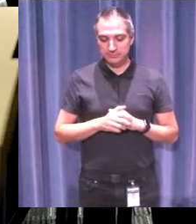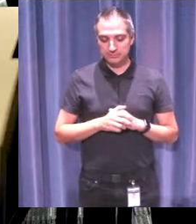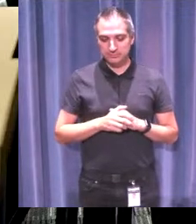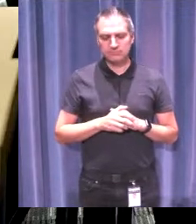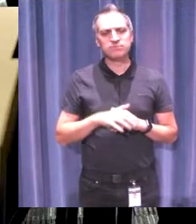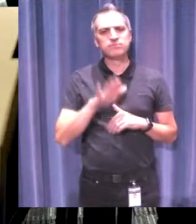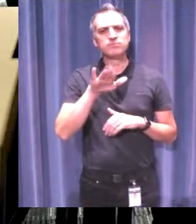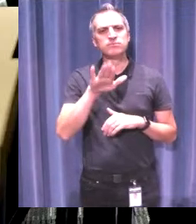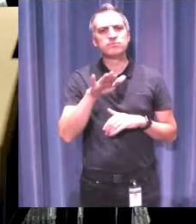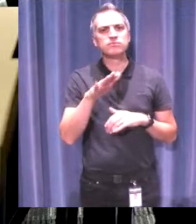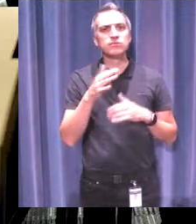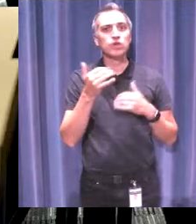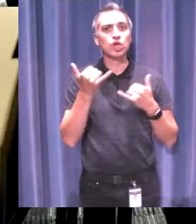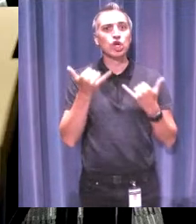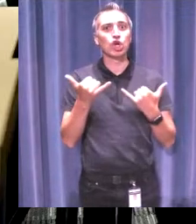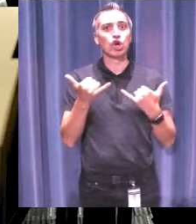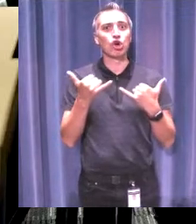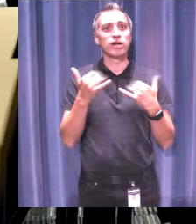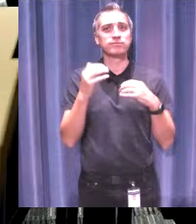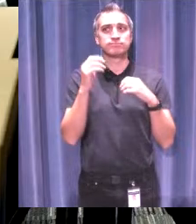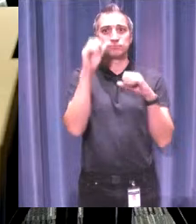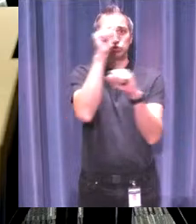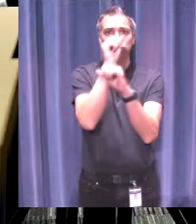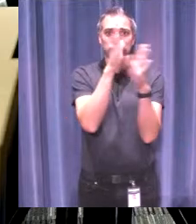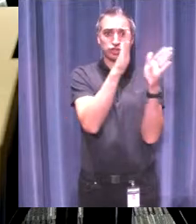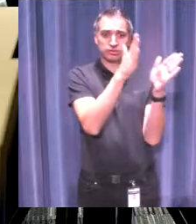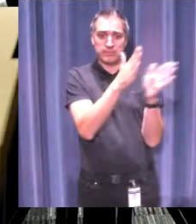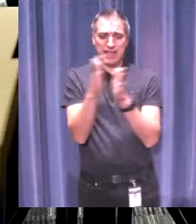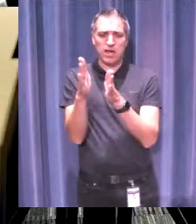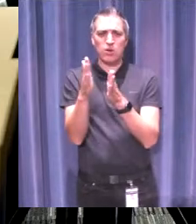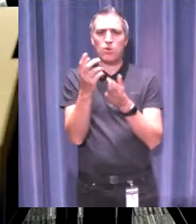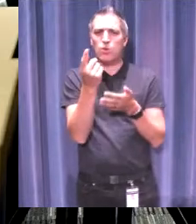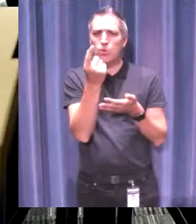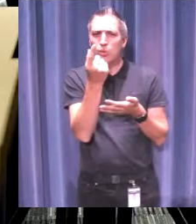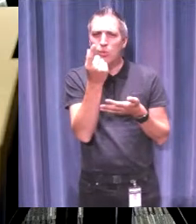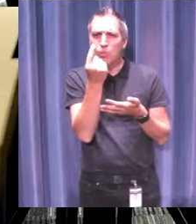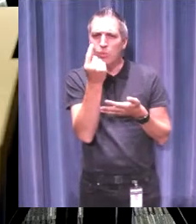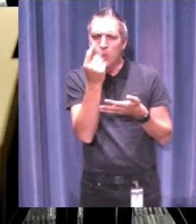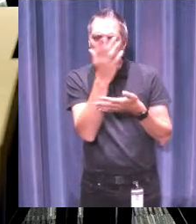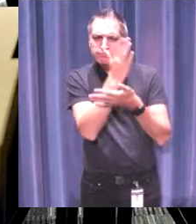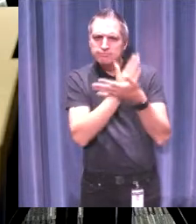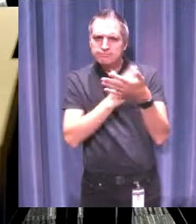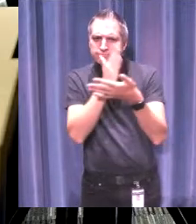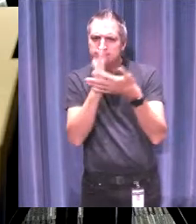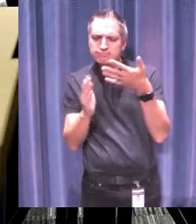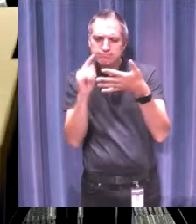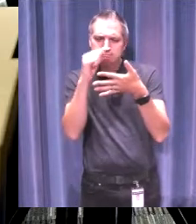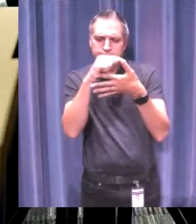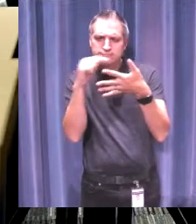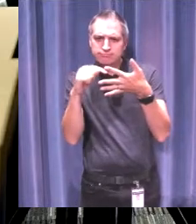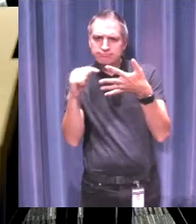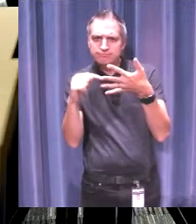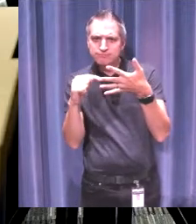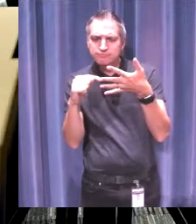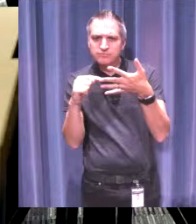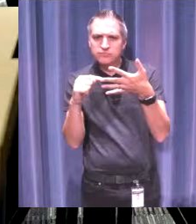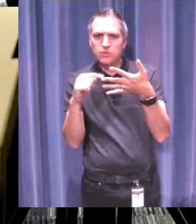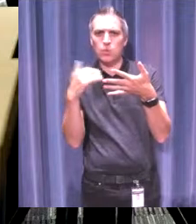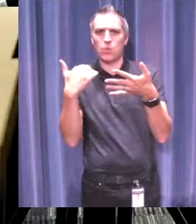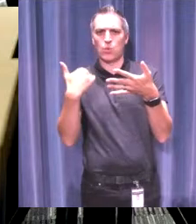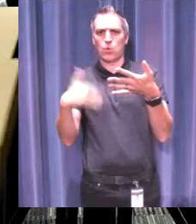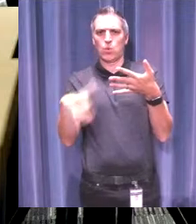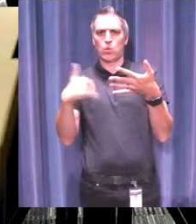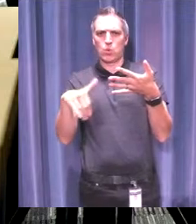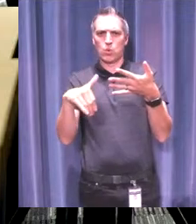In the current strategic plan, what elements did you find most conclusive to